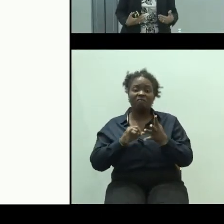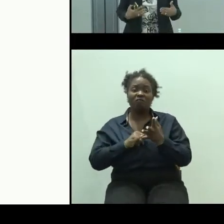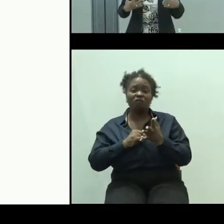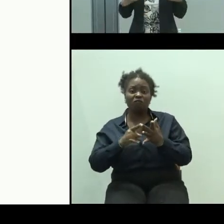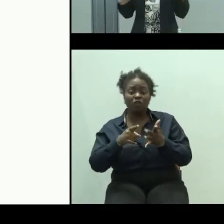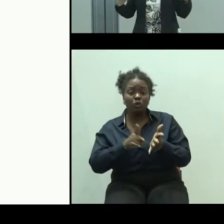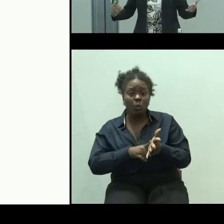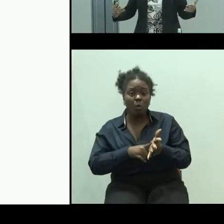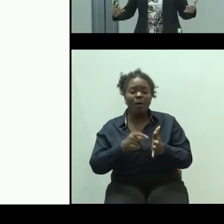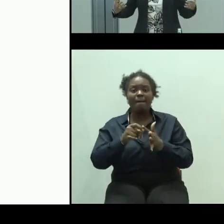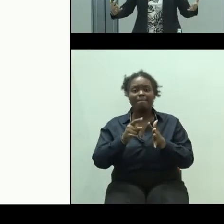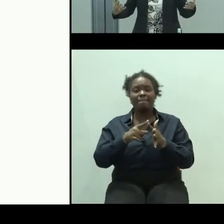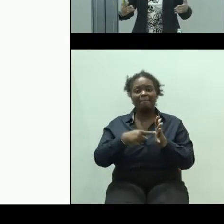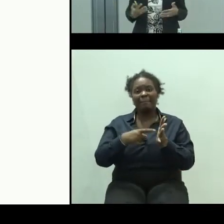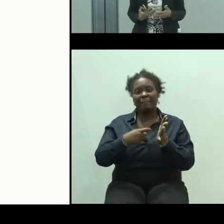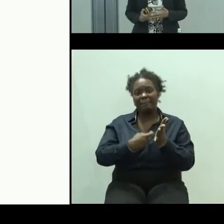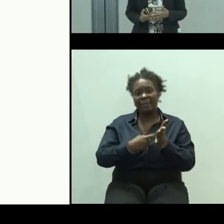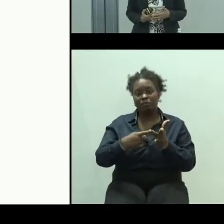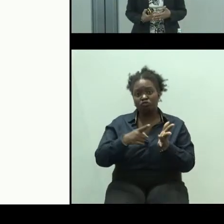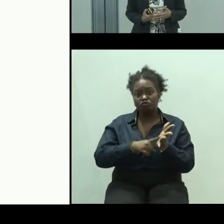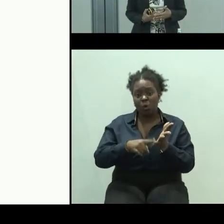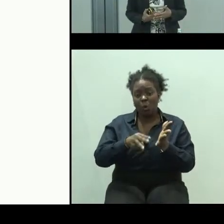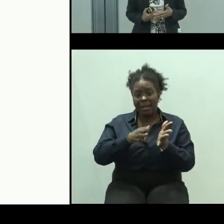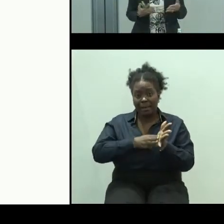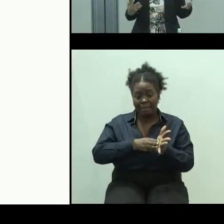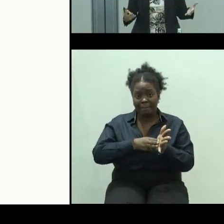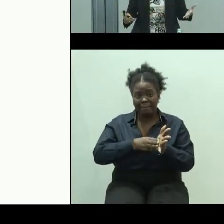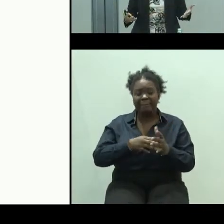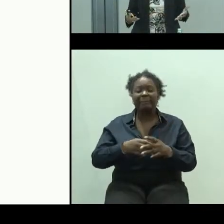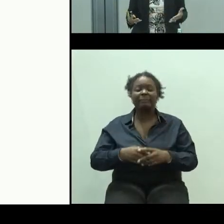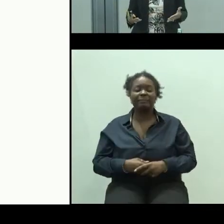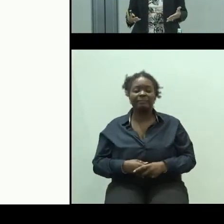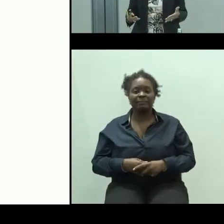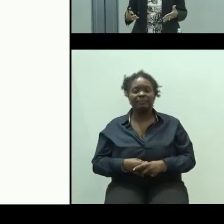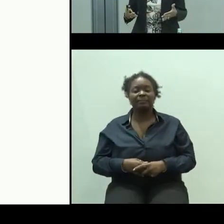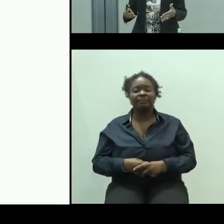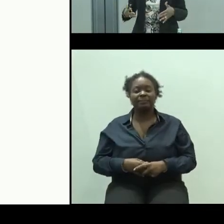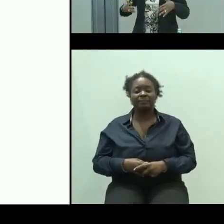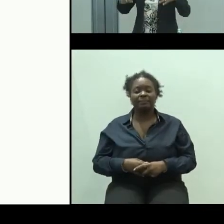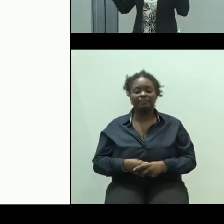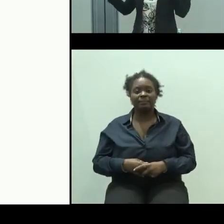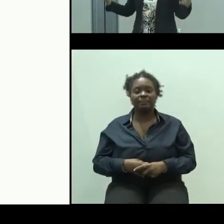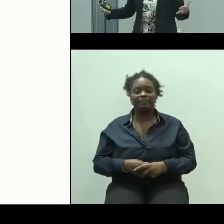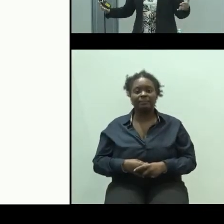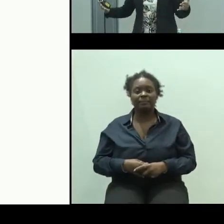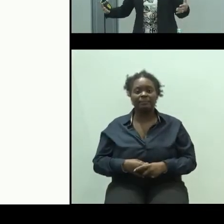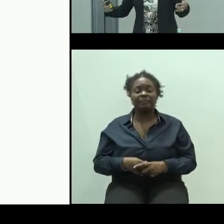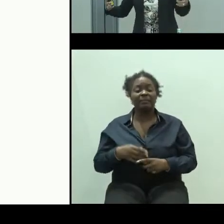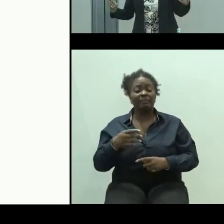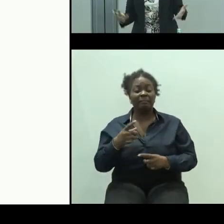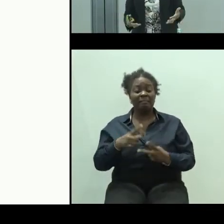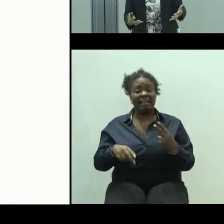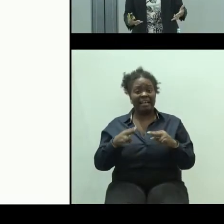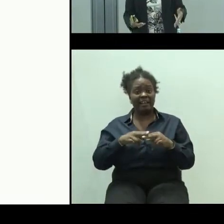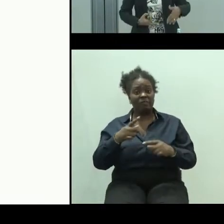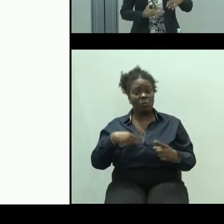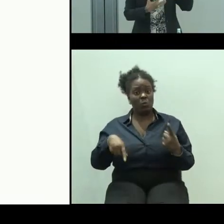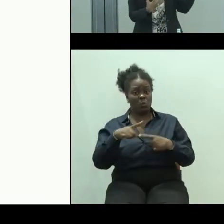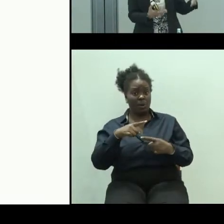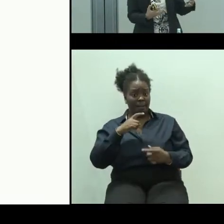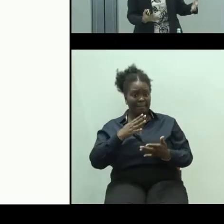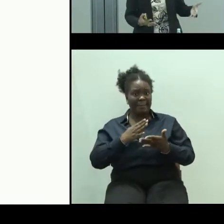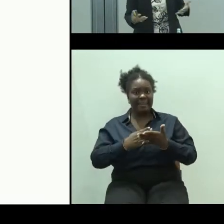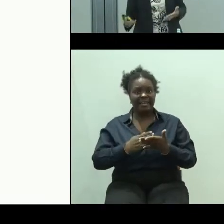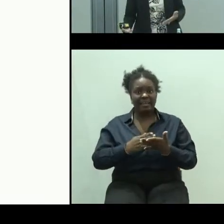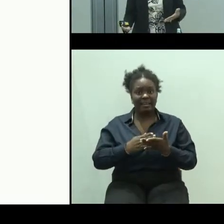I'm also a person who teaches in this intro class about conservation of mass. And so if we believe that fossil fuels are actually